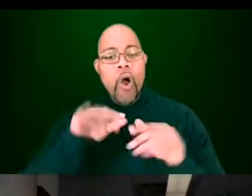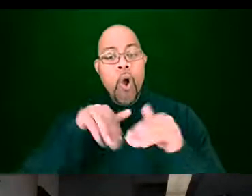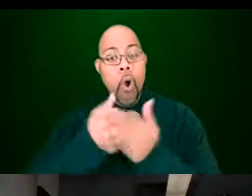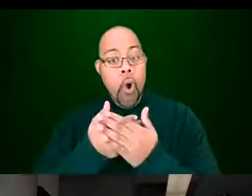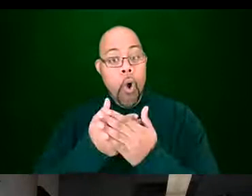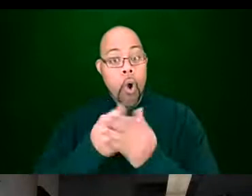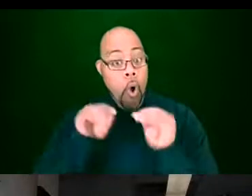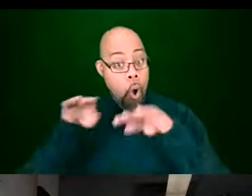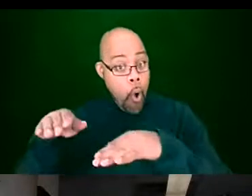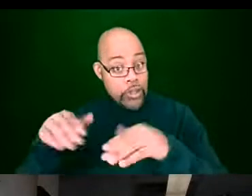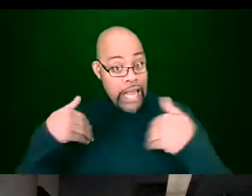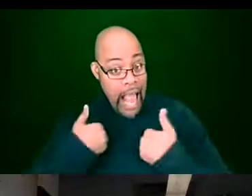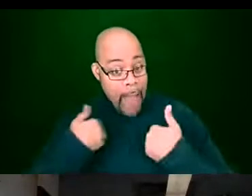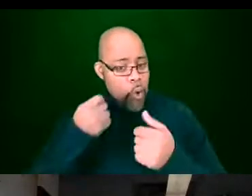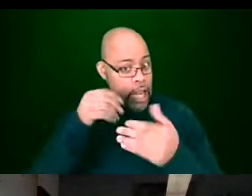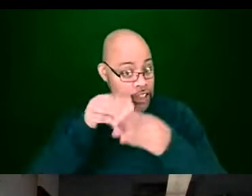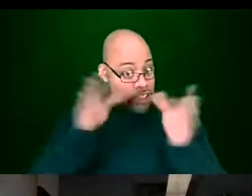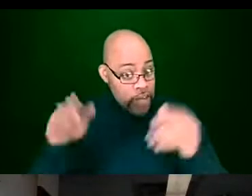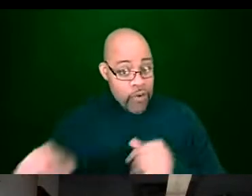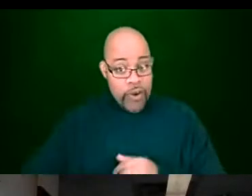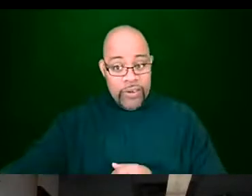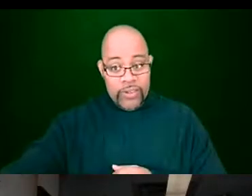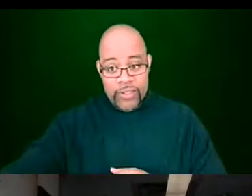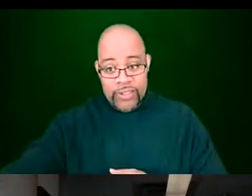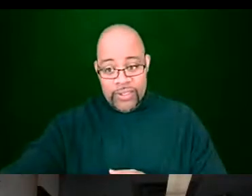ocean creatures, just in general?